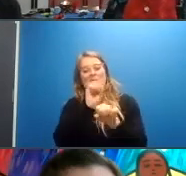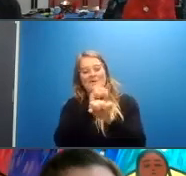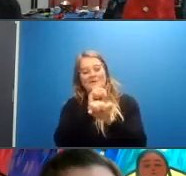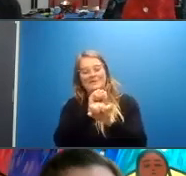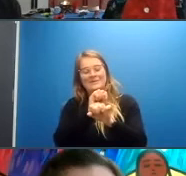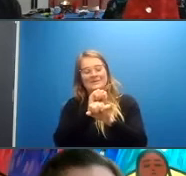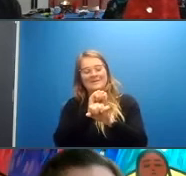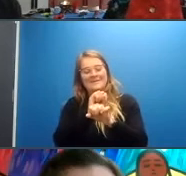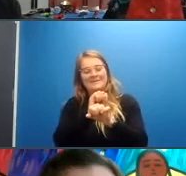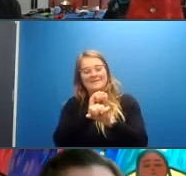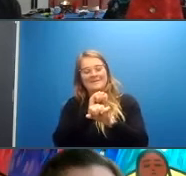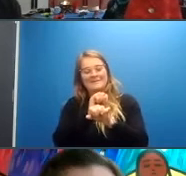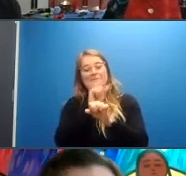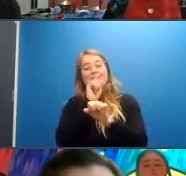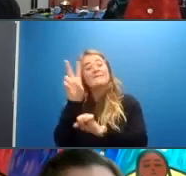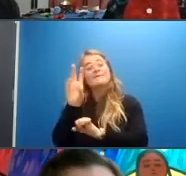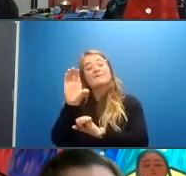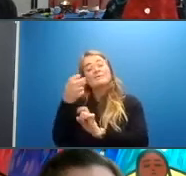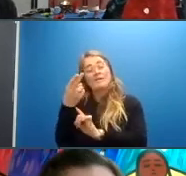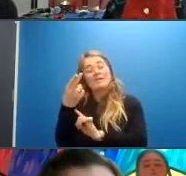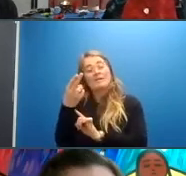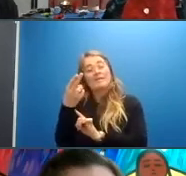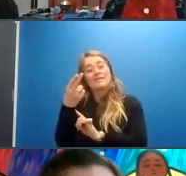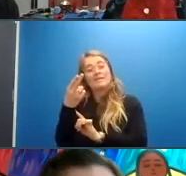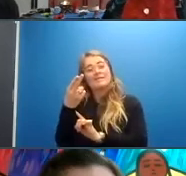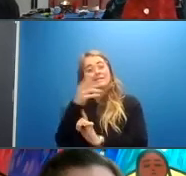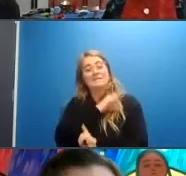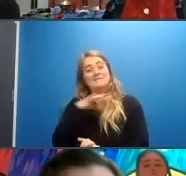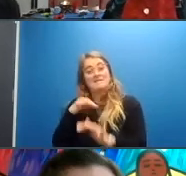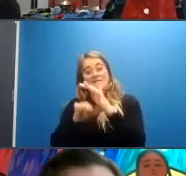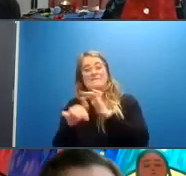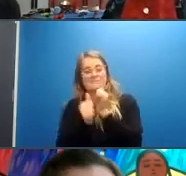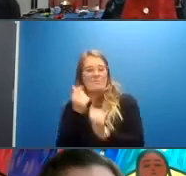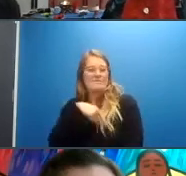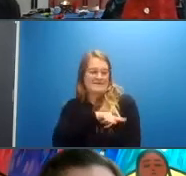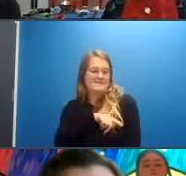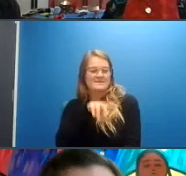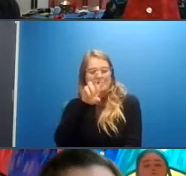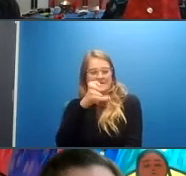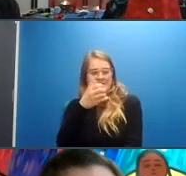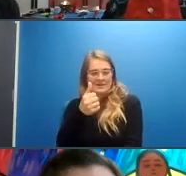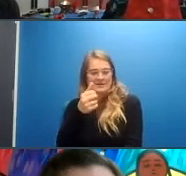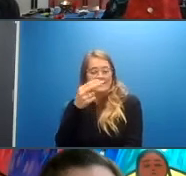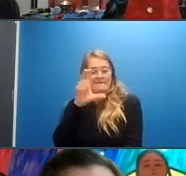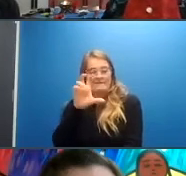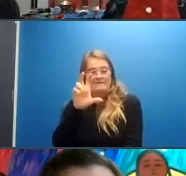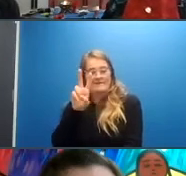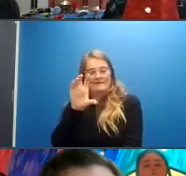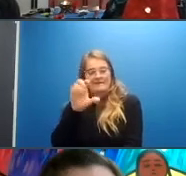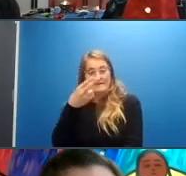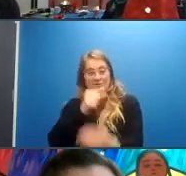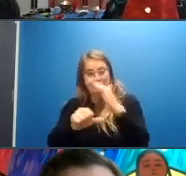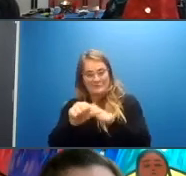as Vancouver Coastal Health employees, most of us, that we're in